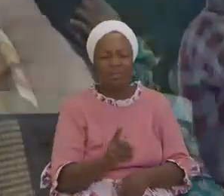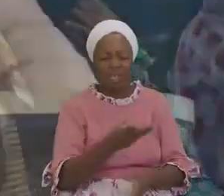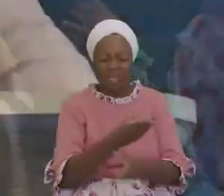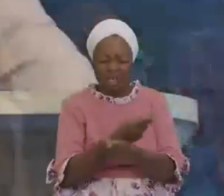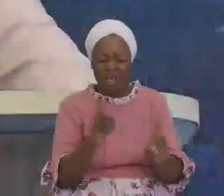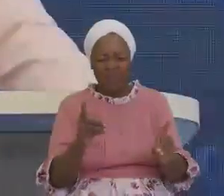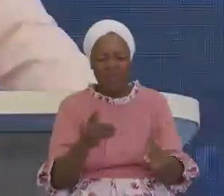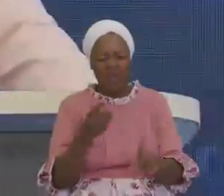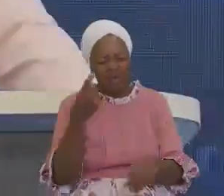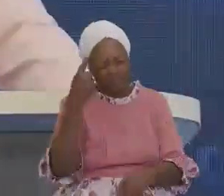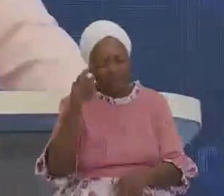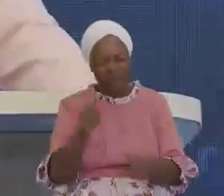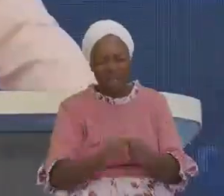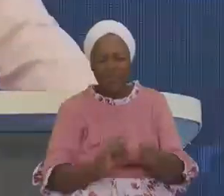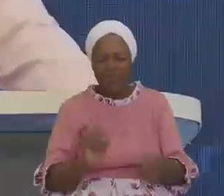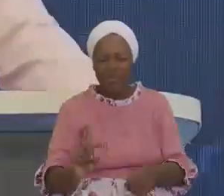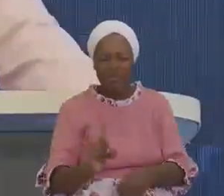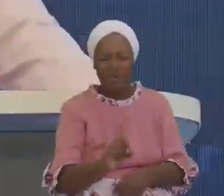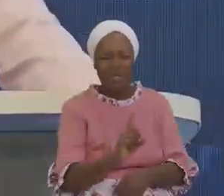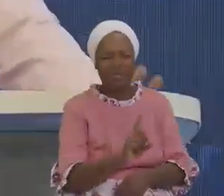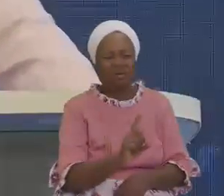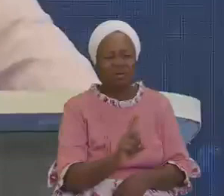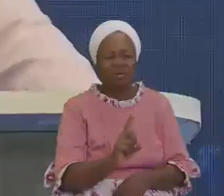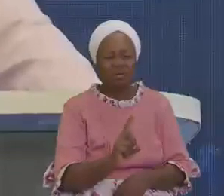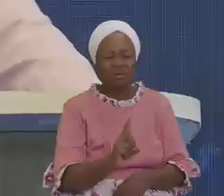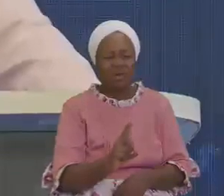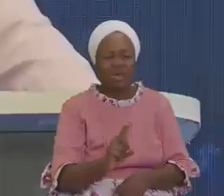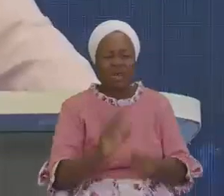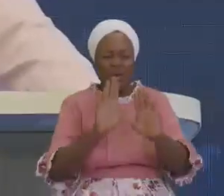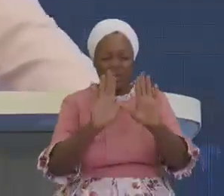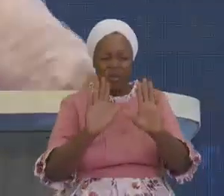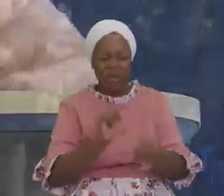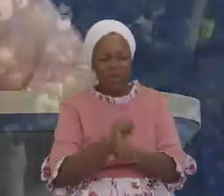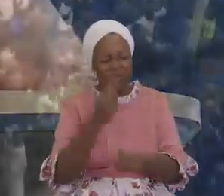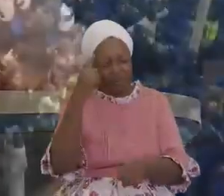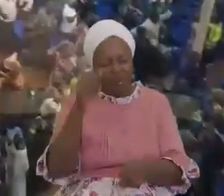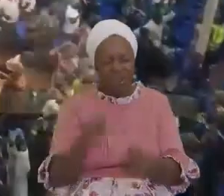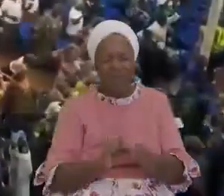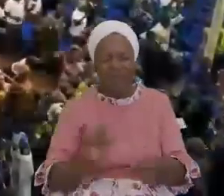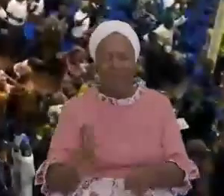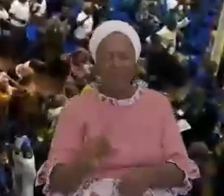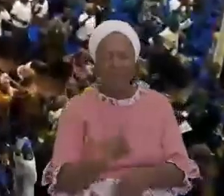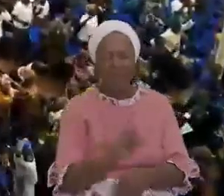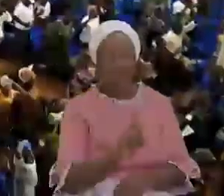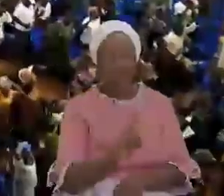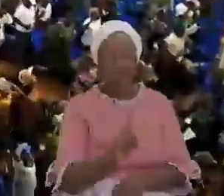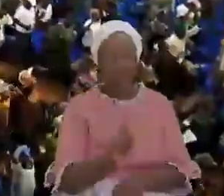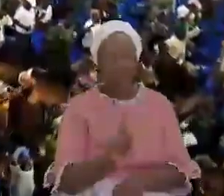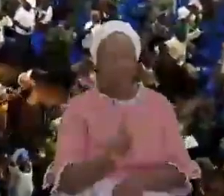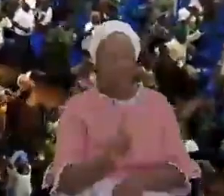Deliverance for everyone. Miracles for everyone.